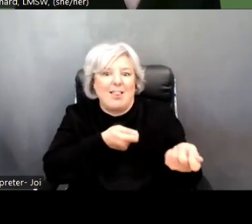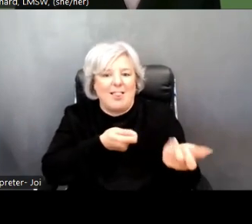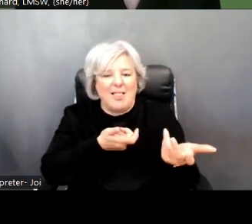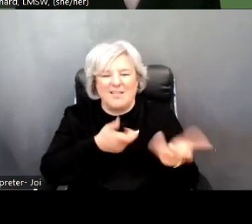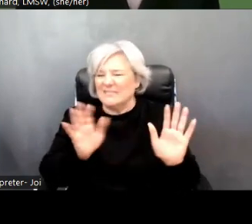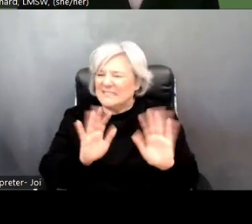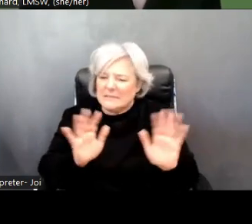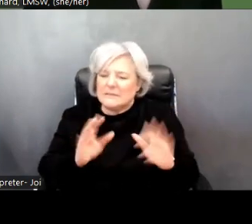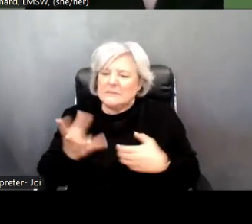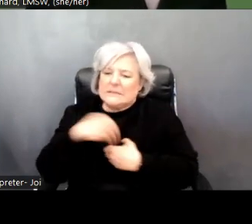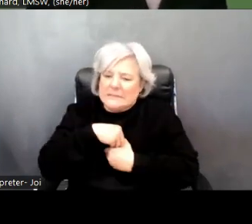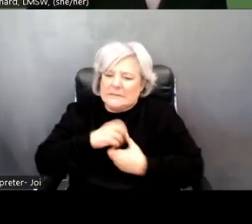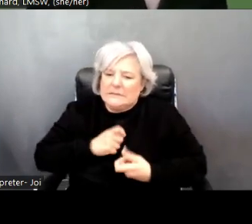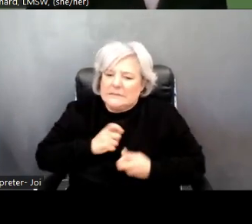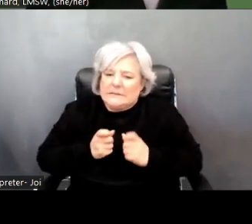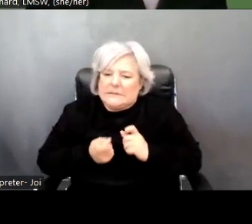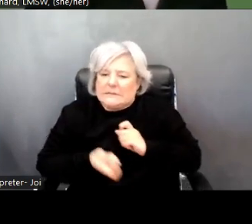to do better.